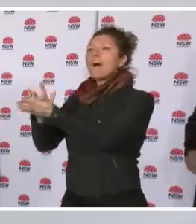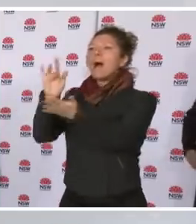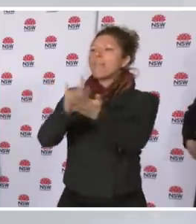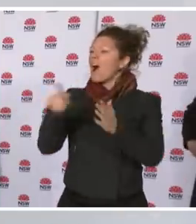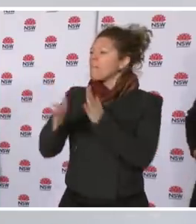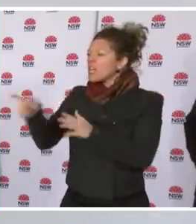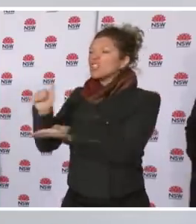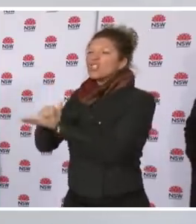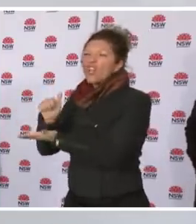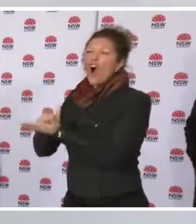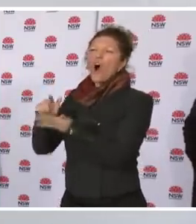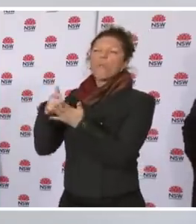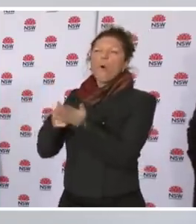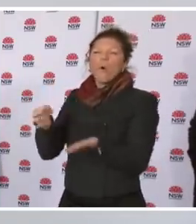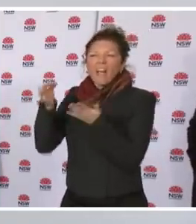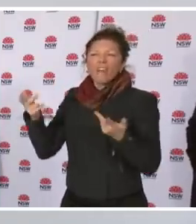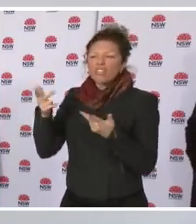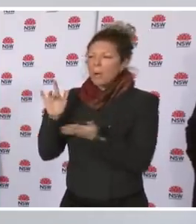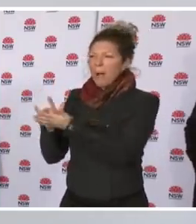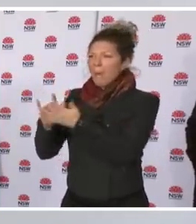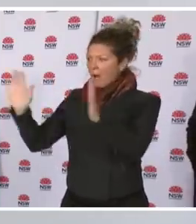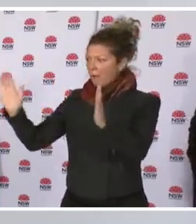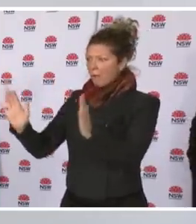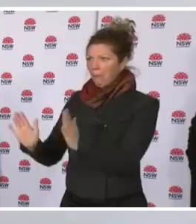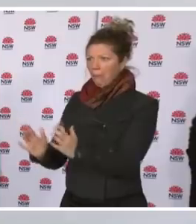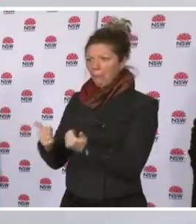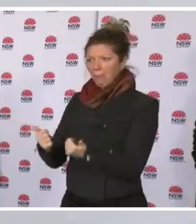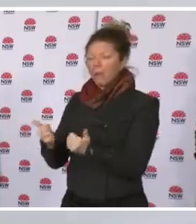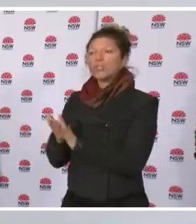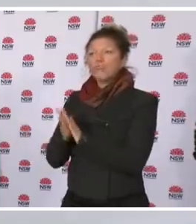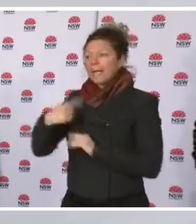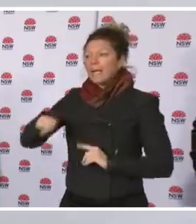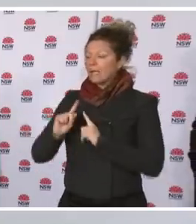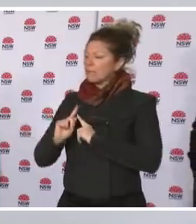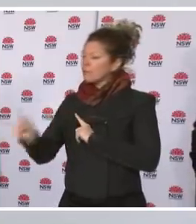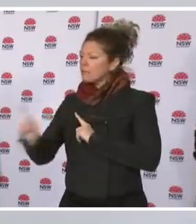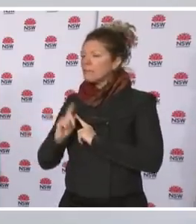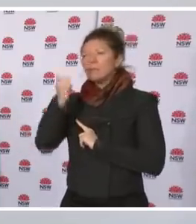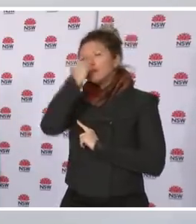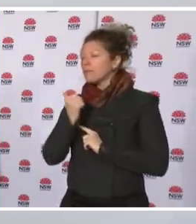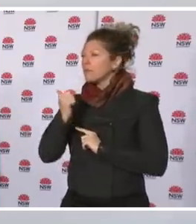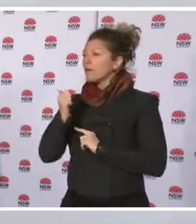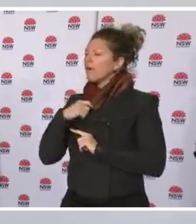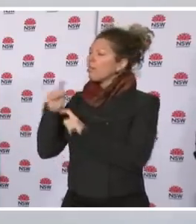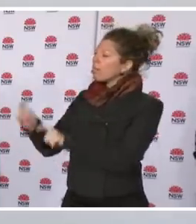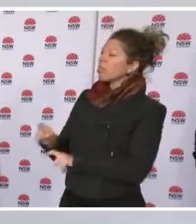about limiting the time spent anywhere and also not going out when you're